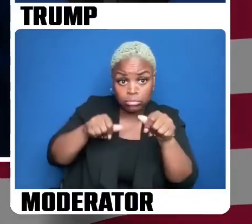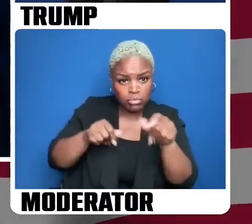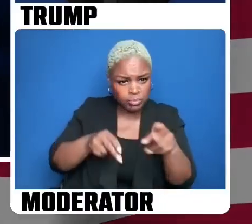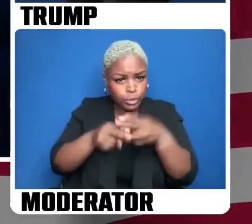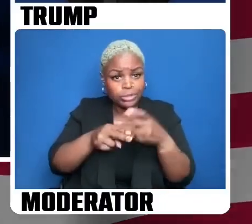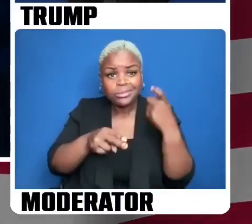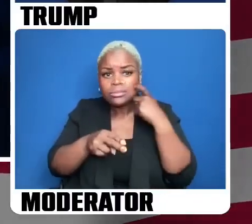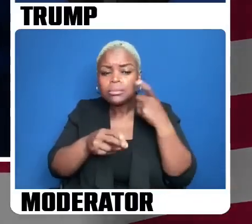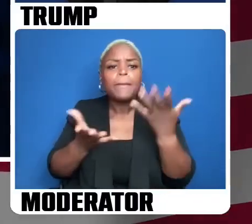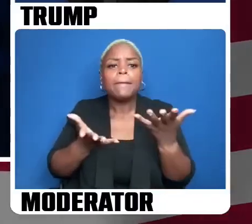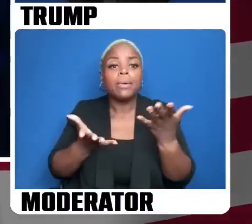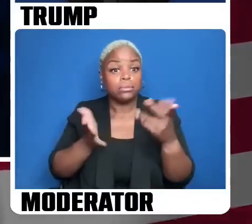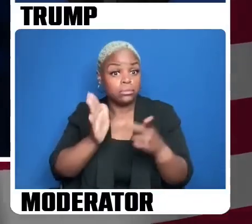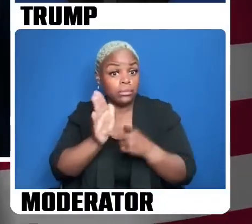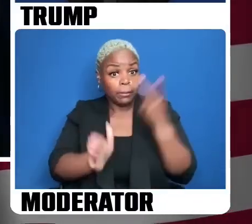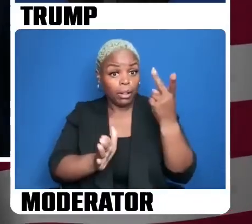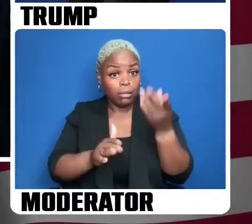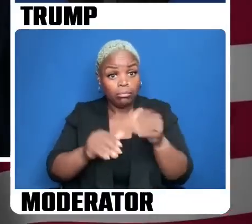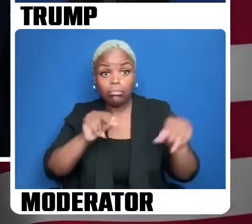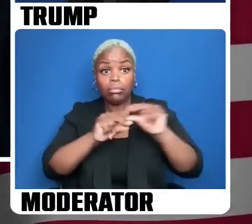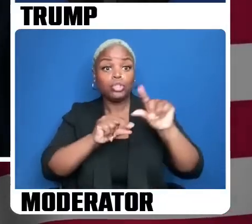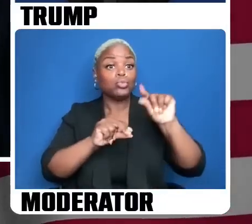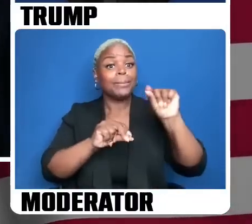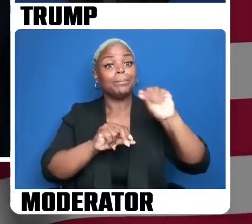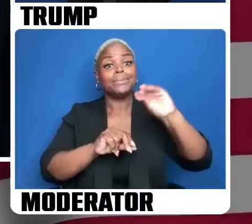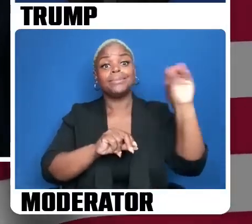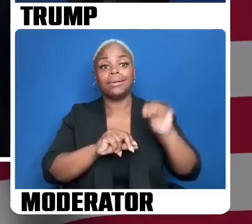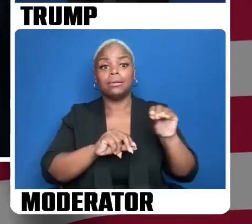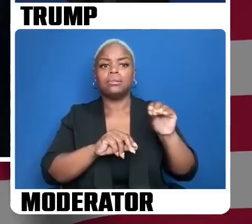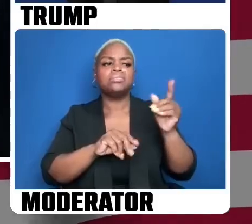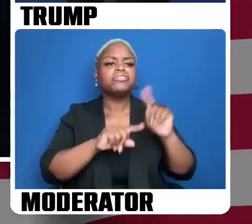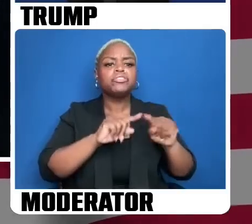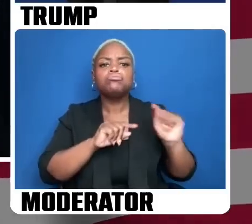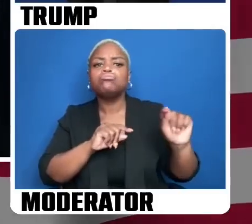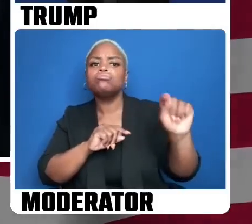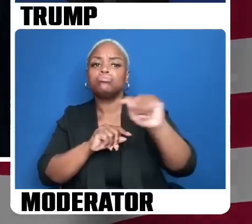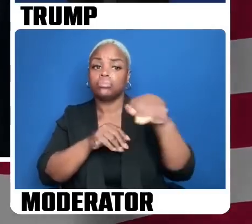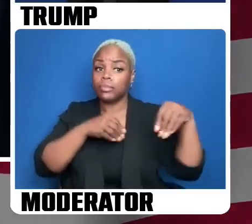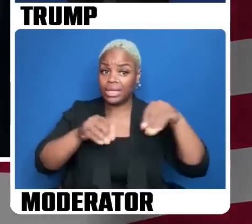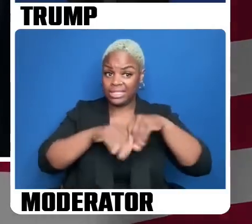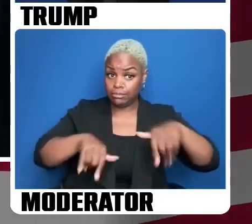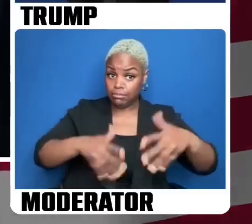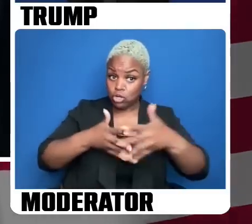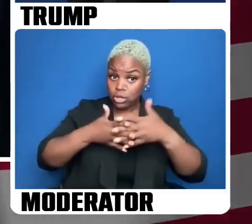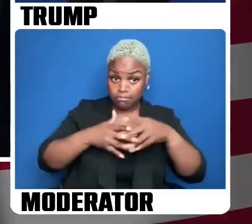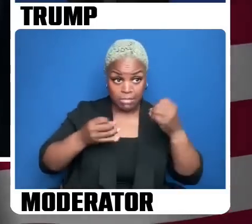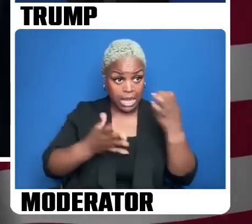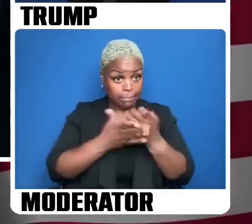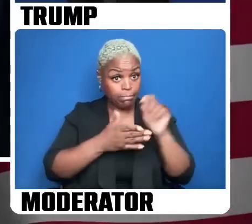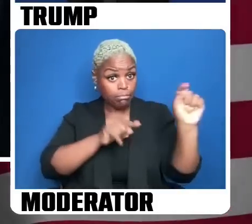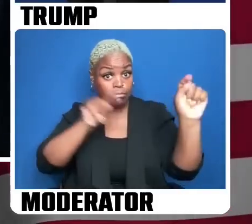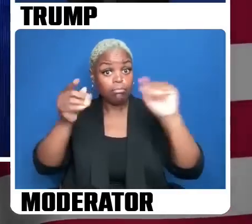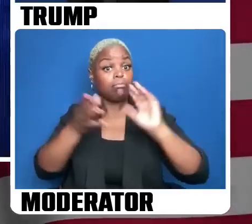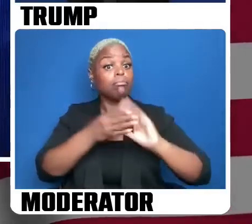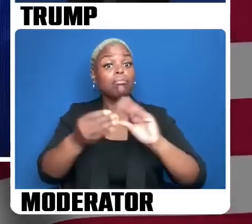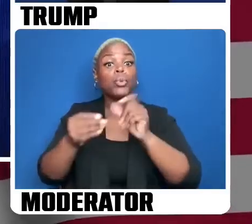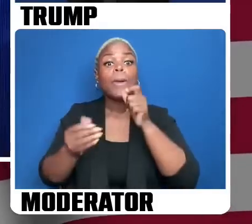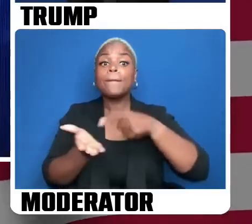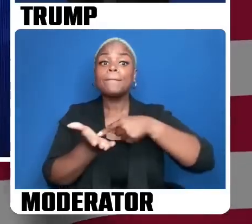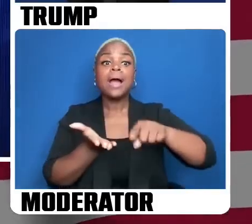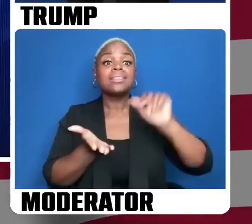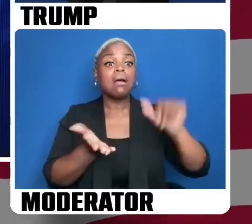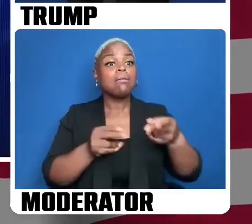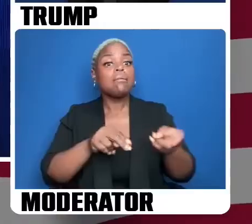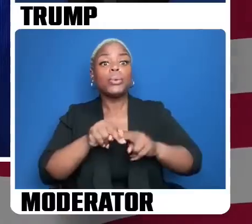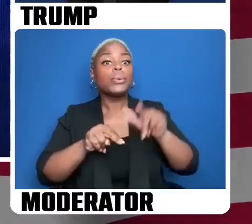coming into this country. As you know, many economists say that with tariffs at that level, costs are then passed on to the consumer. Vice President Harris has